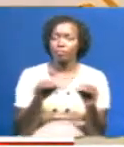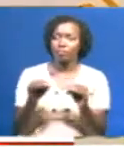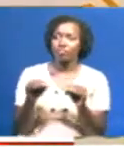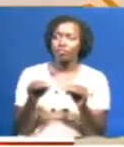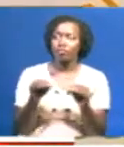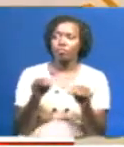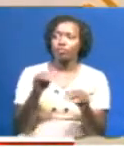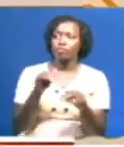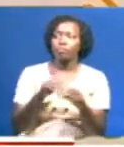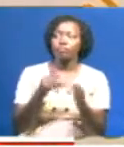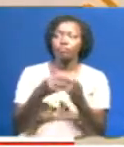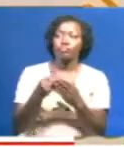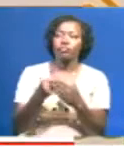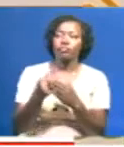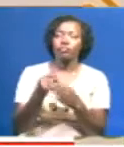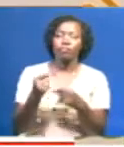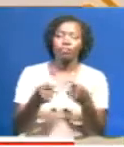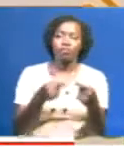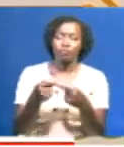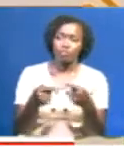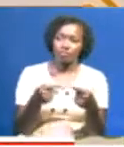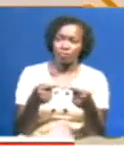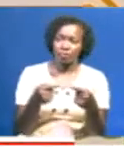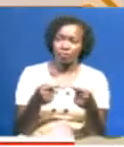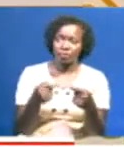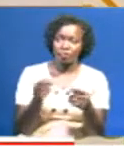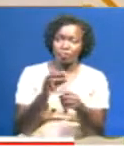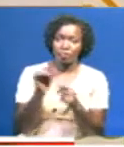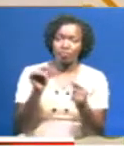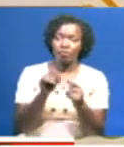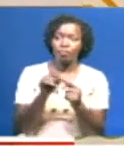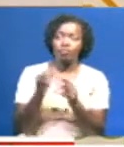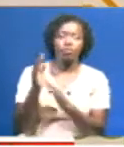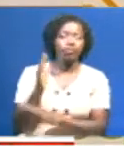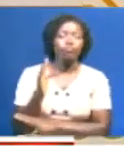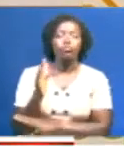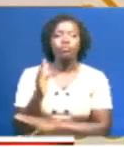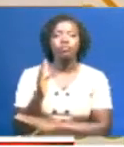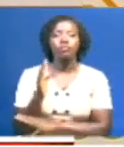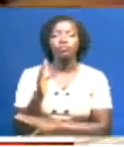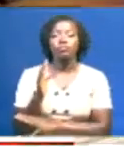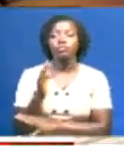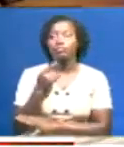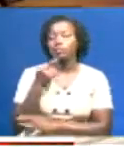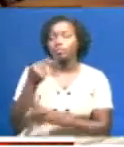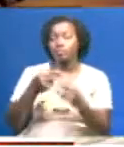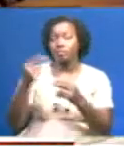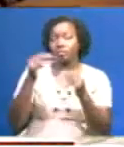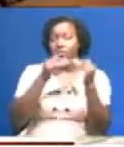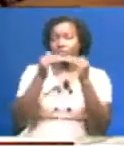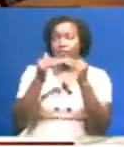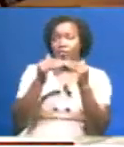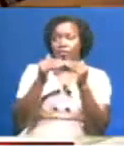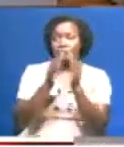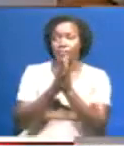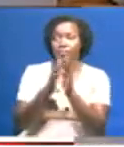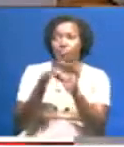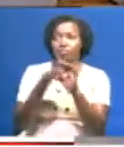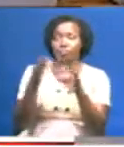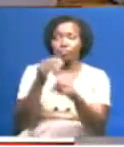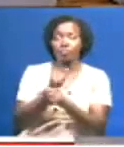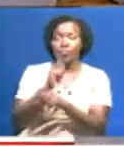terms of their financial operations, efficiencies and security to a higher level. The Cooperative Alliance of